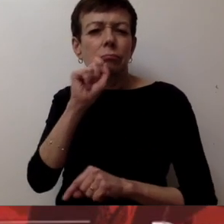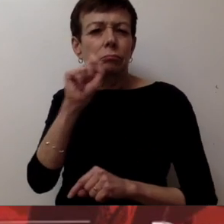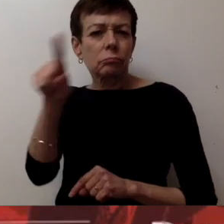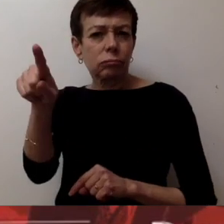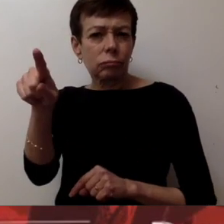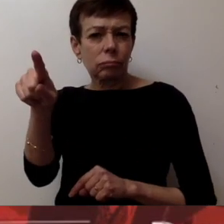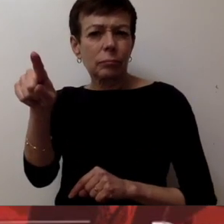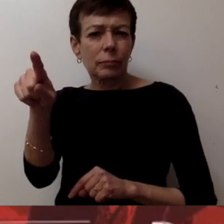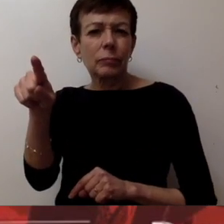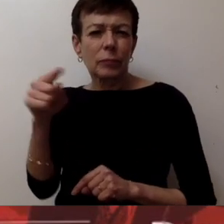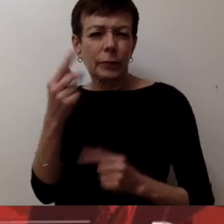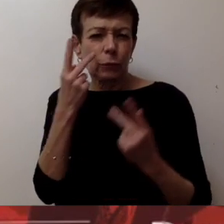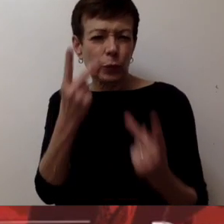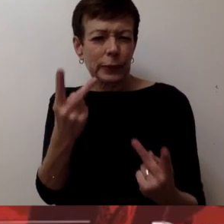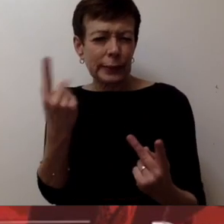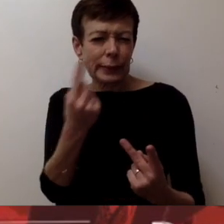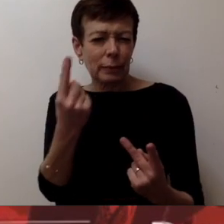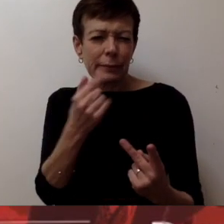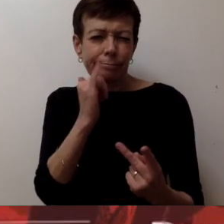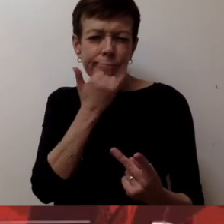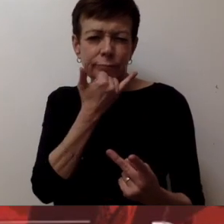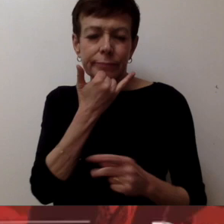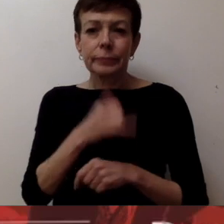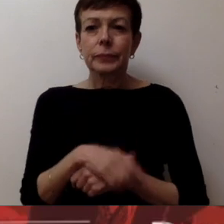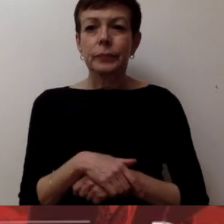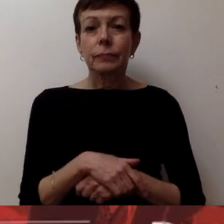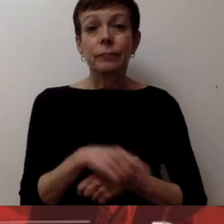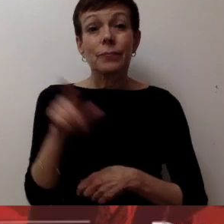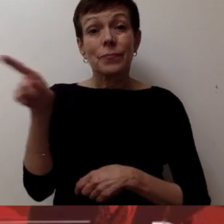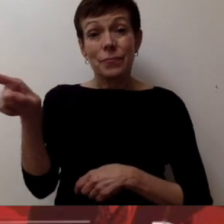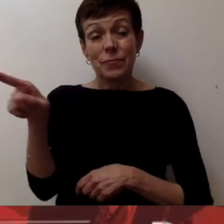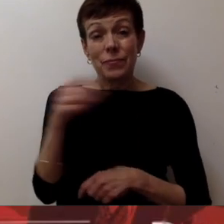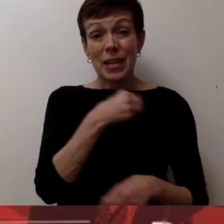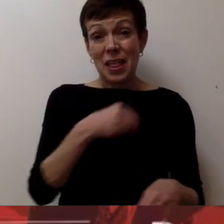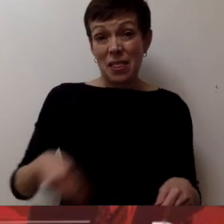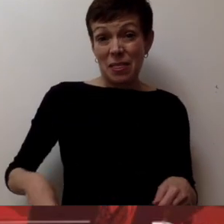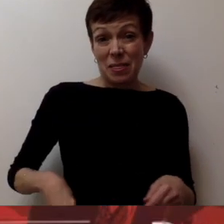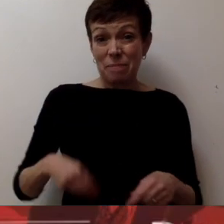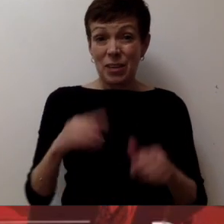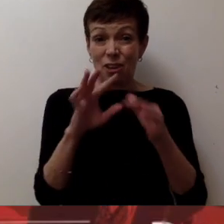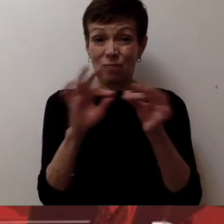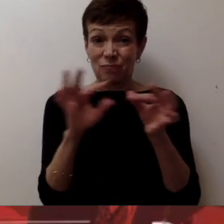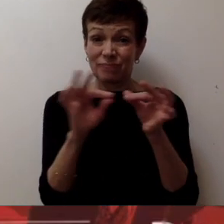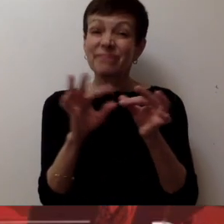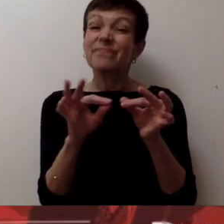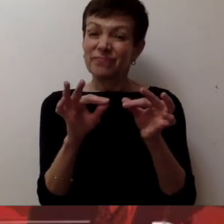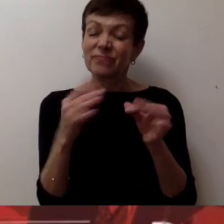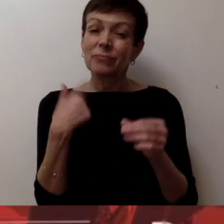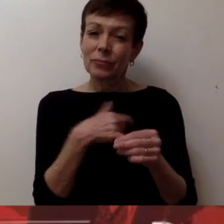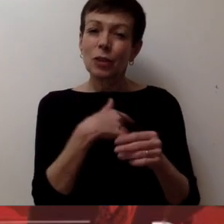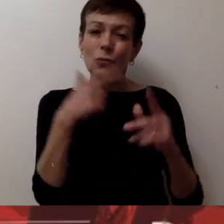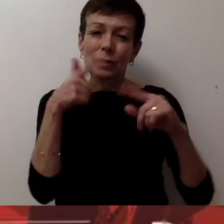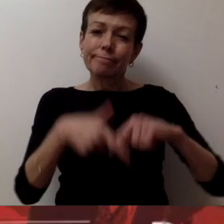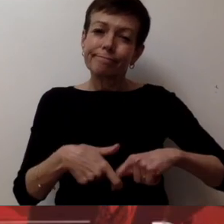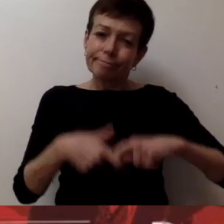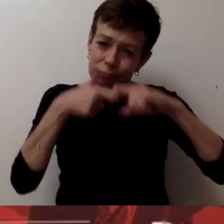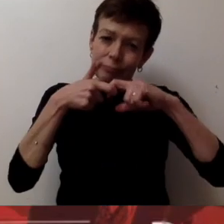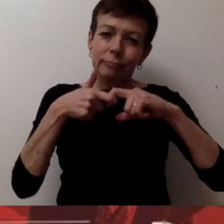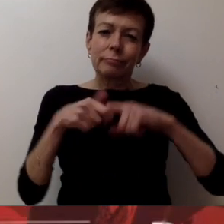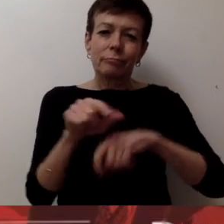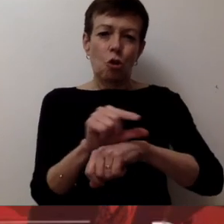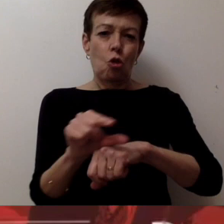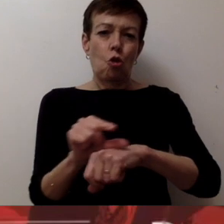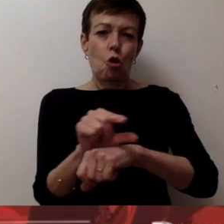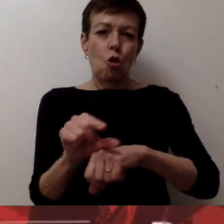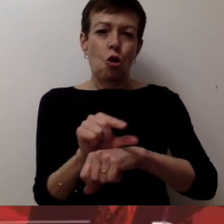are located on reddeer.ca as well. As Mayor Beer mentioned, we did have to make a difficult decision this year to suspend garden